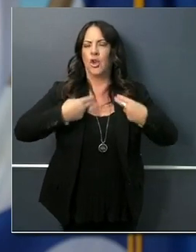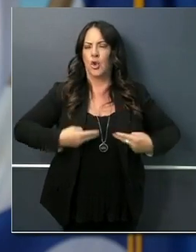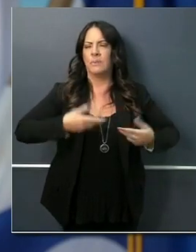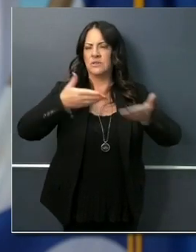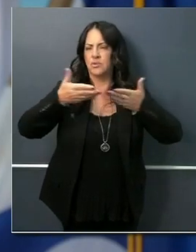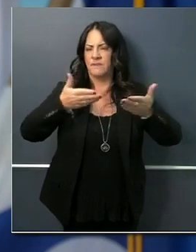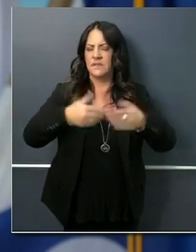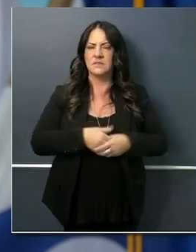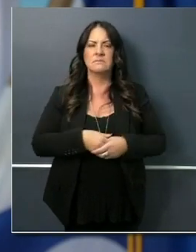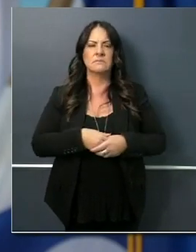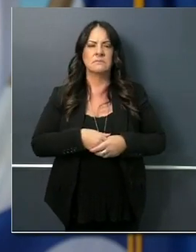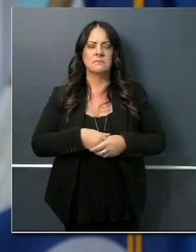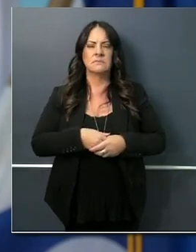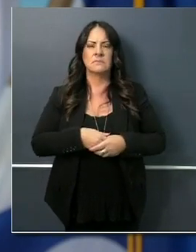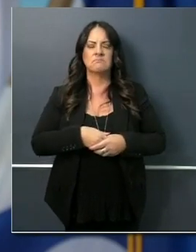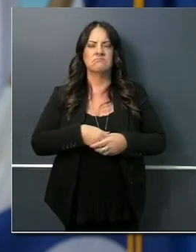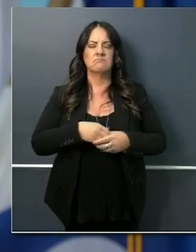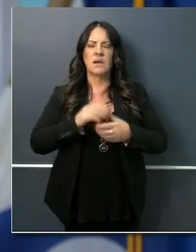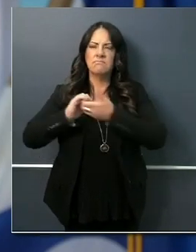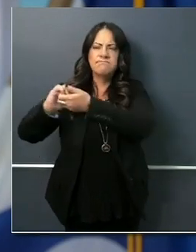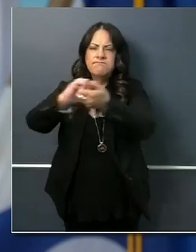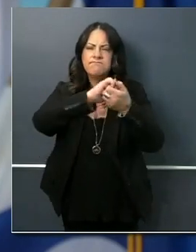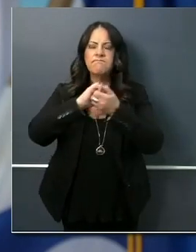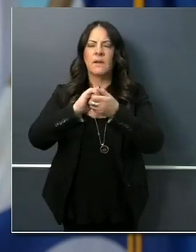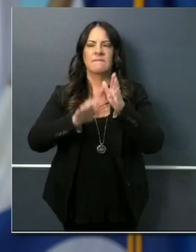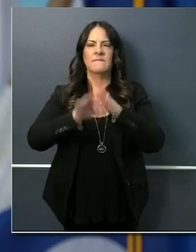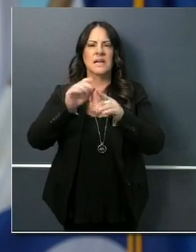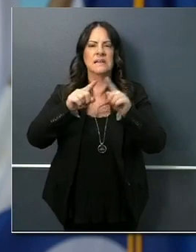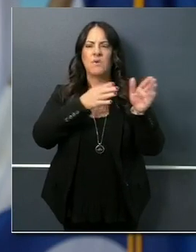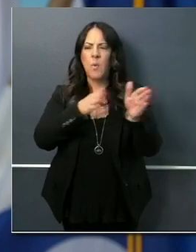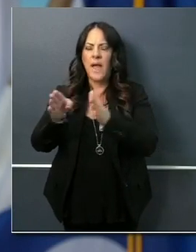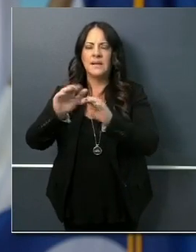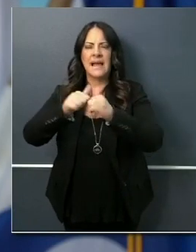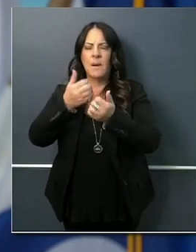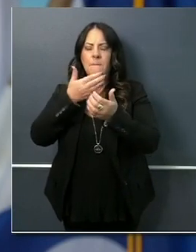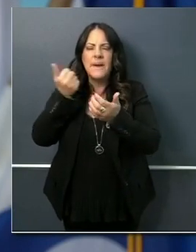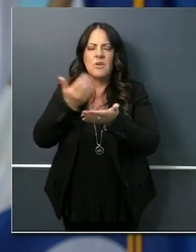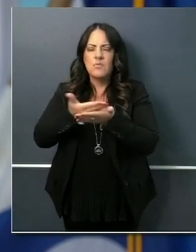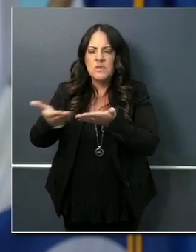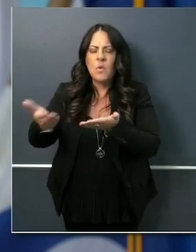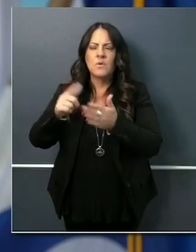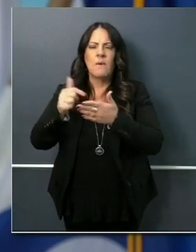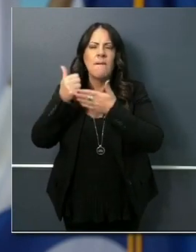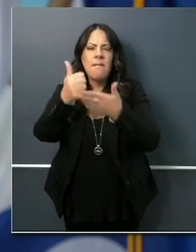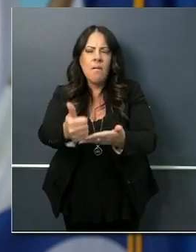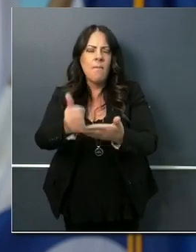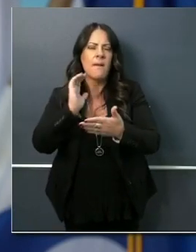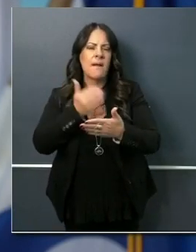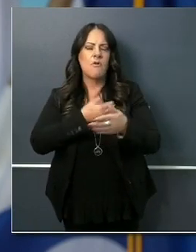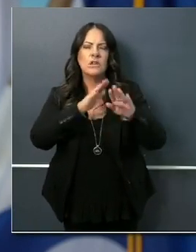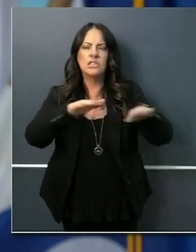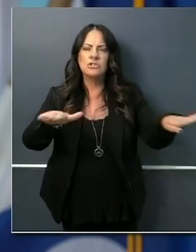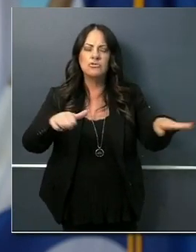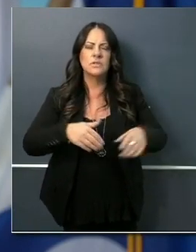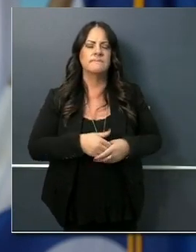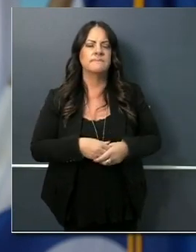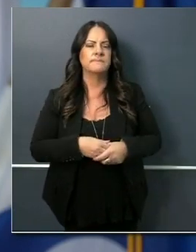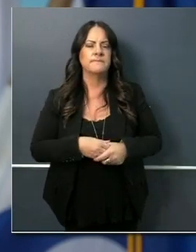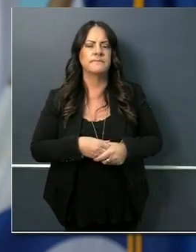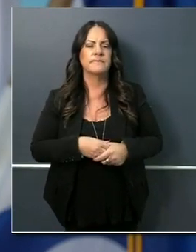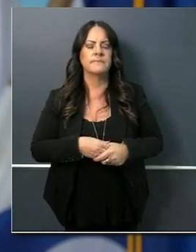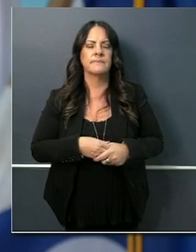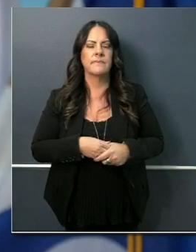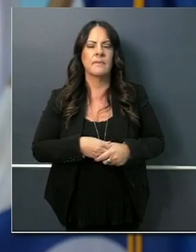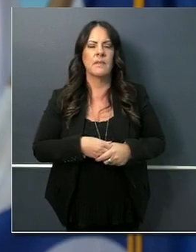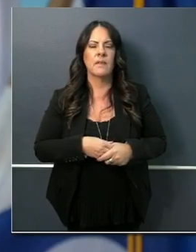resources, more support, and more capacity to continue to do what we can. We're not just